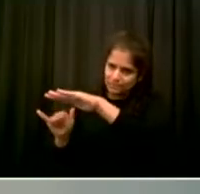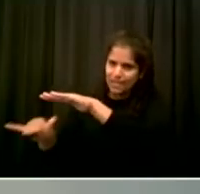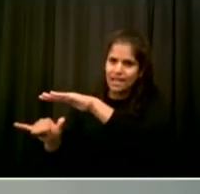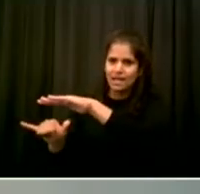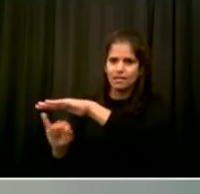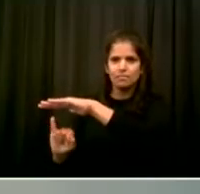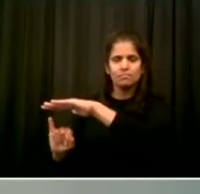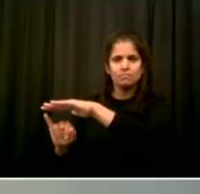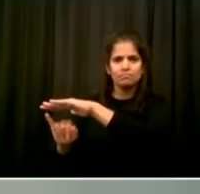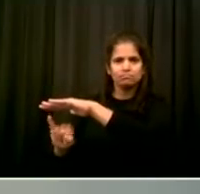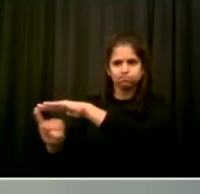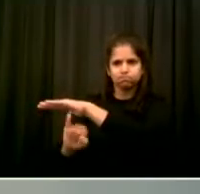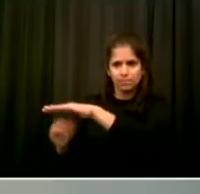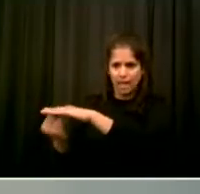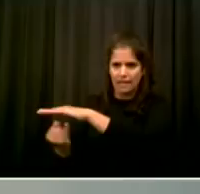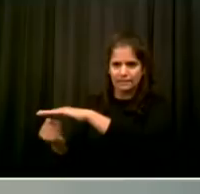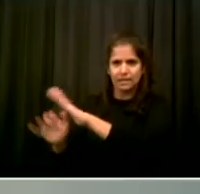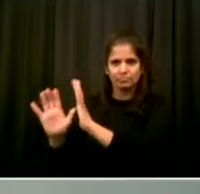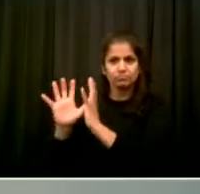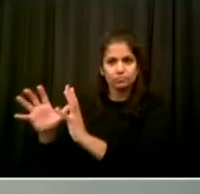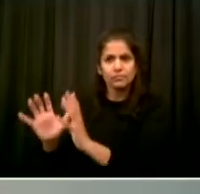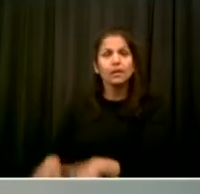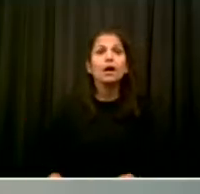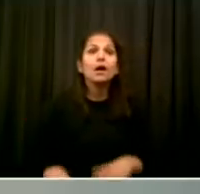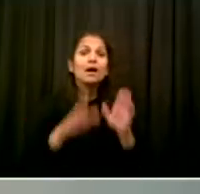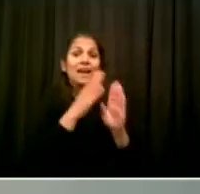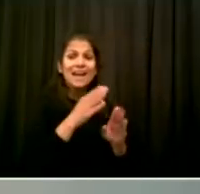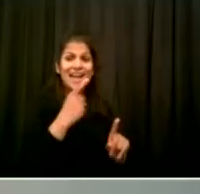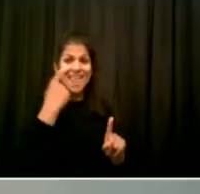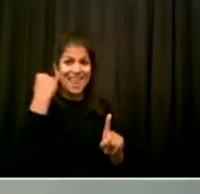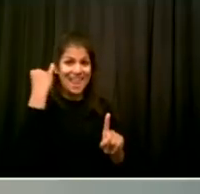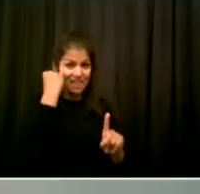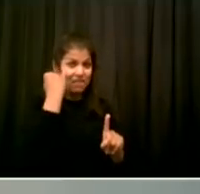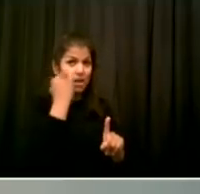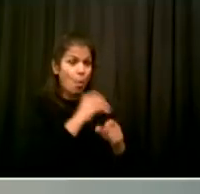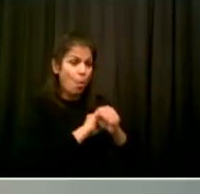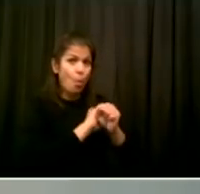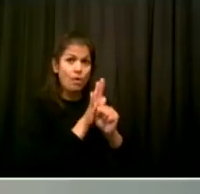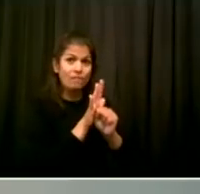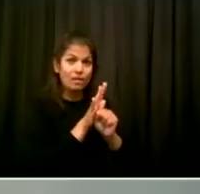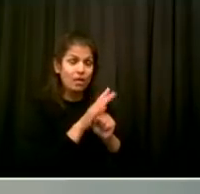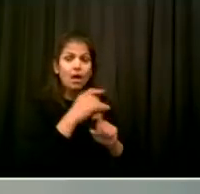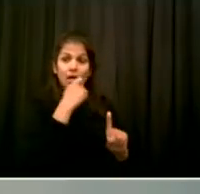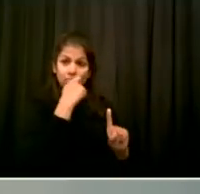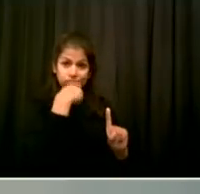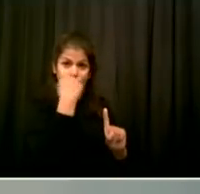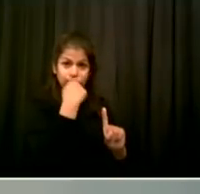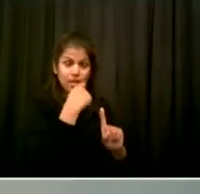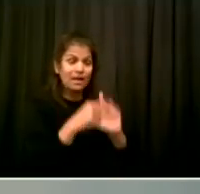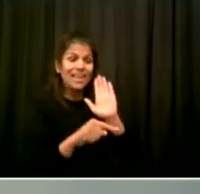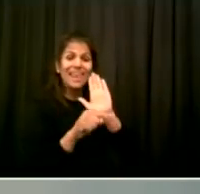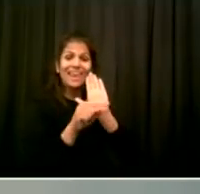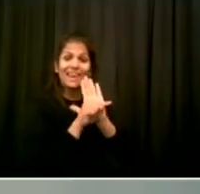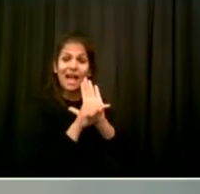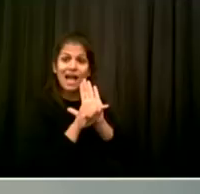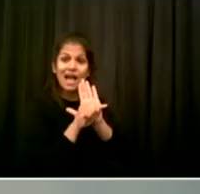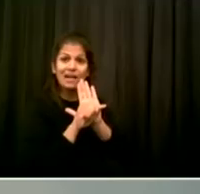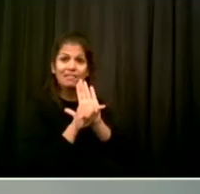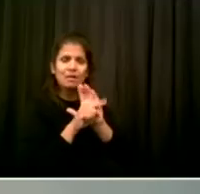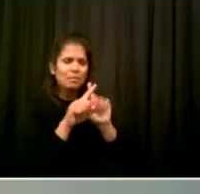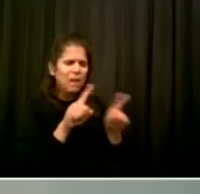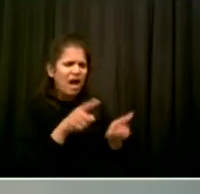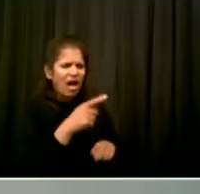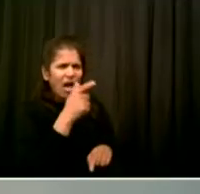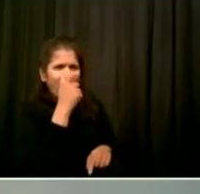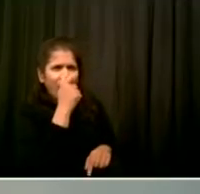based on their symptoms and or exposure, and the test is negative, test is not perfect. And we will, Mr. Mayor, in